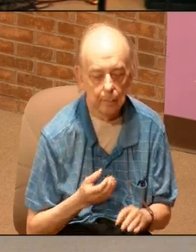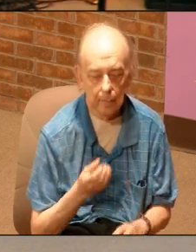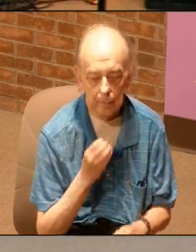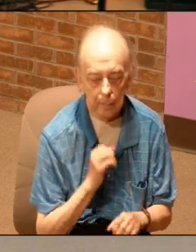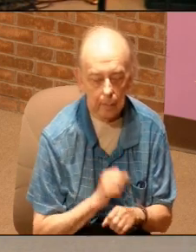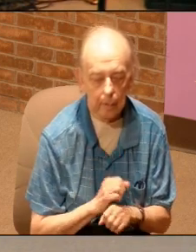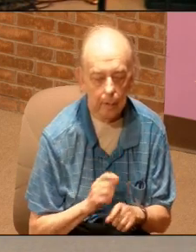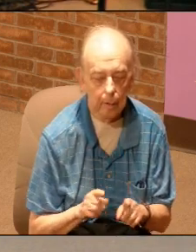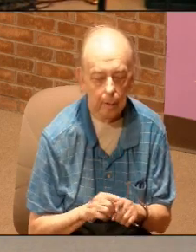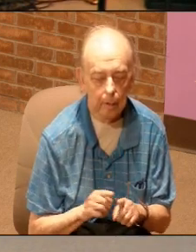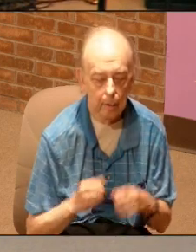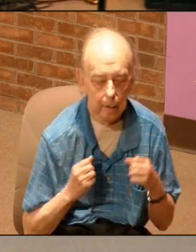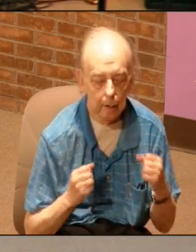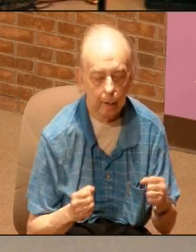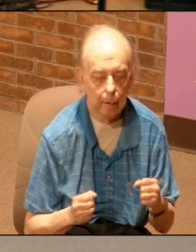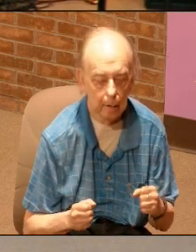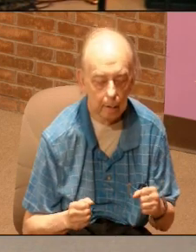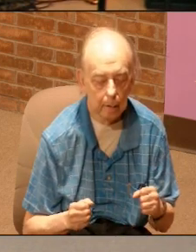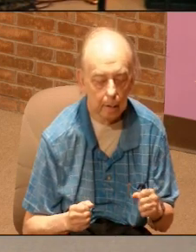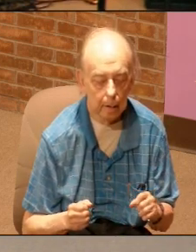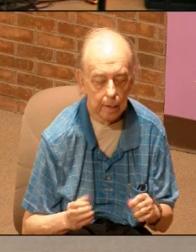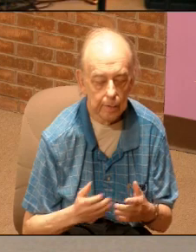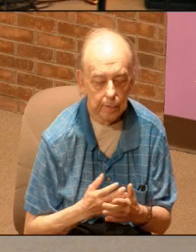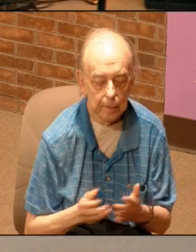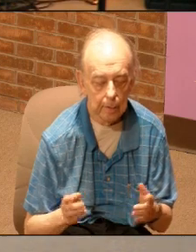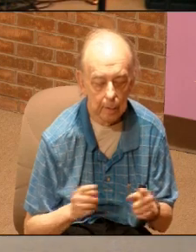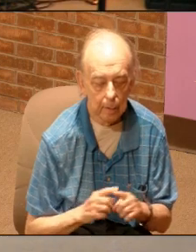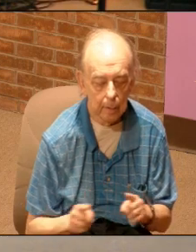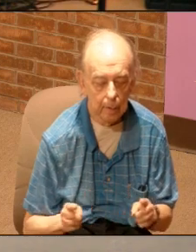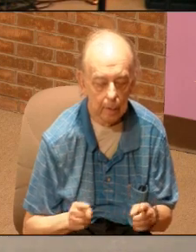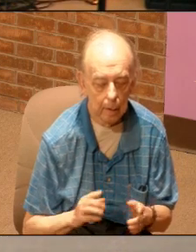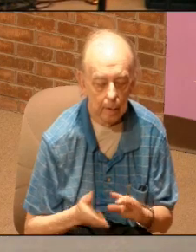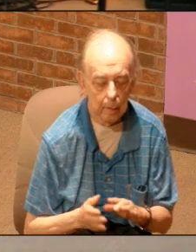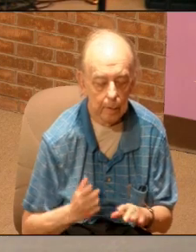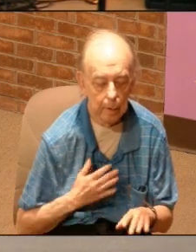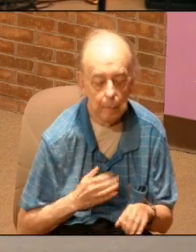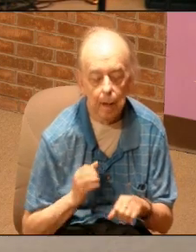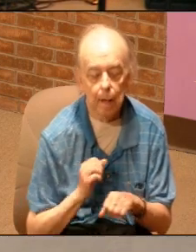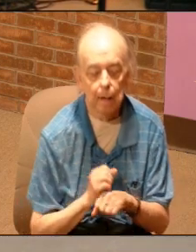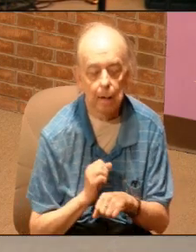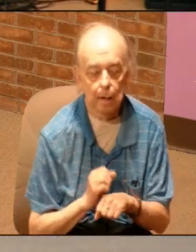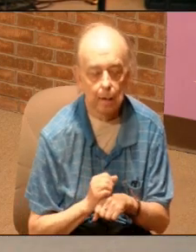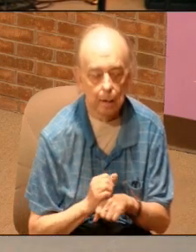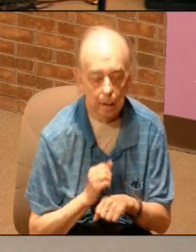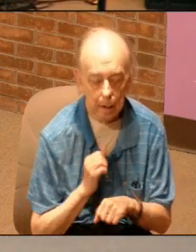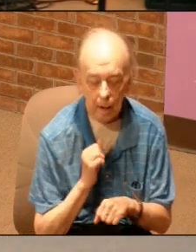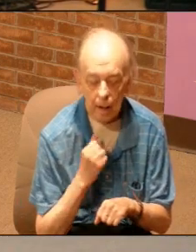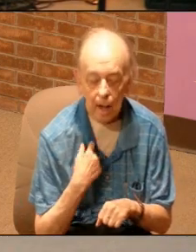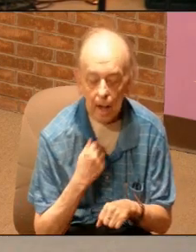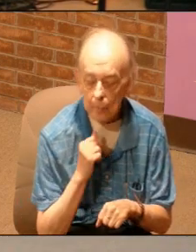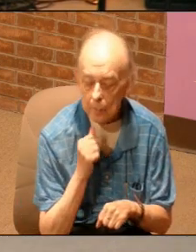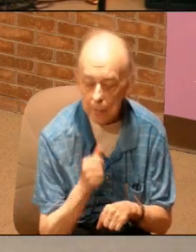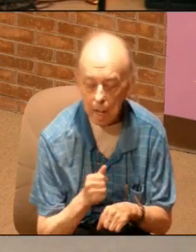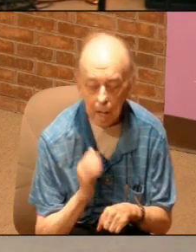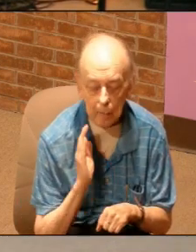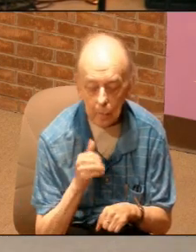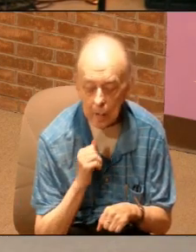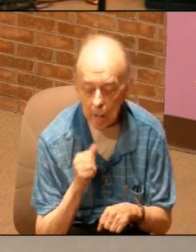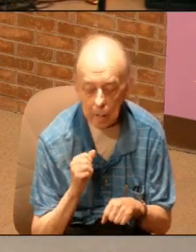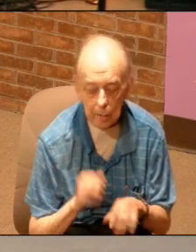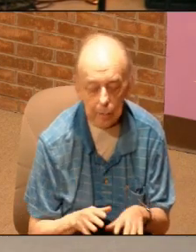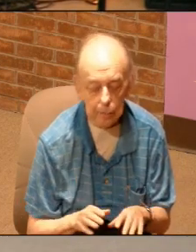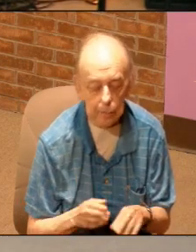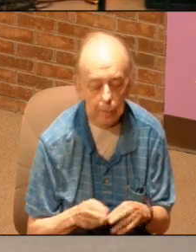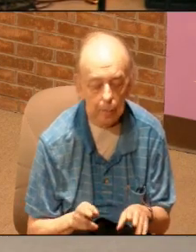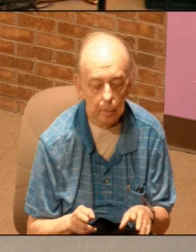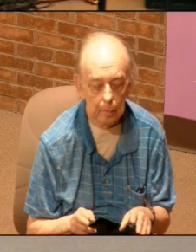habits as well as exercising and something else and let that become my habit, I'm not going to lose weight. And